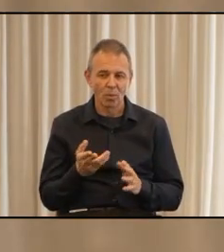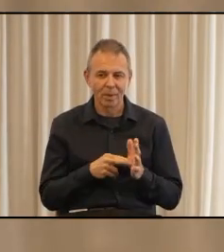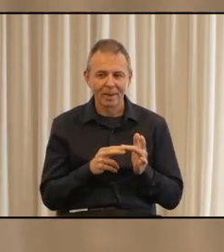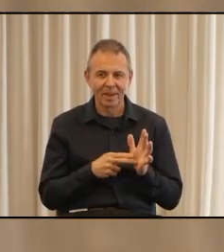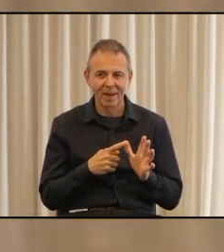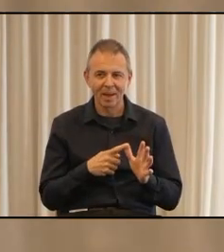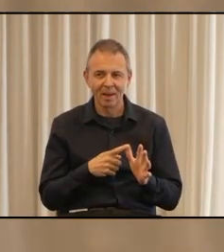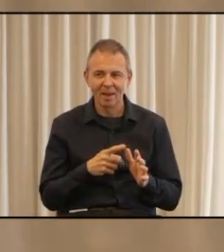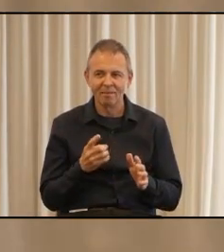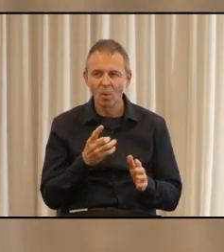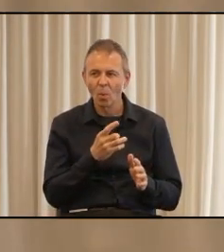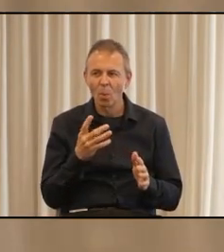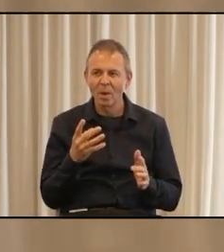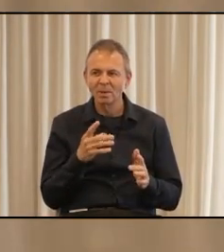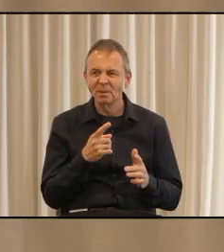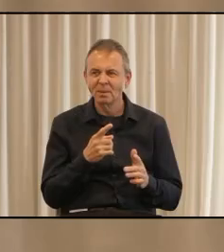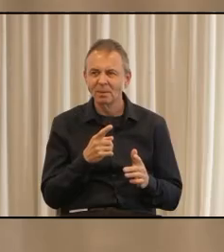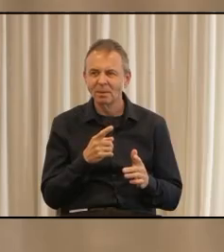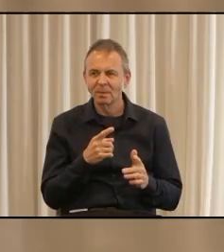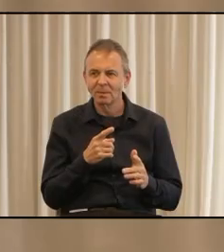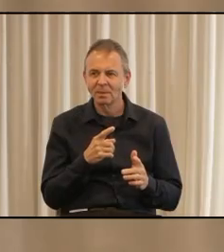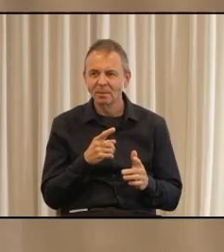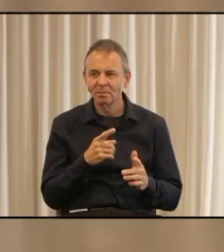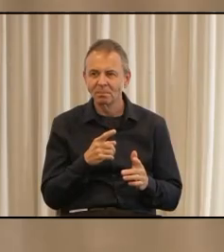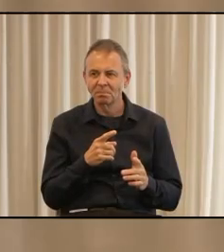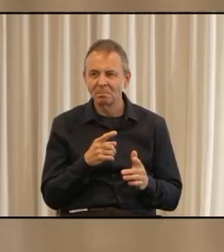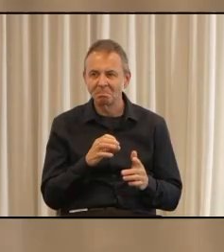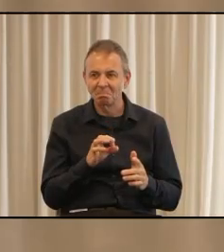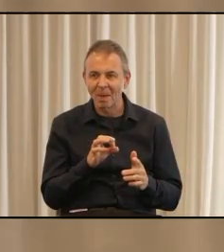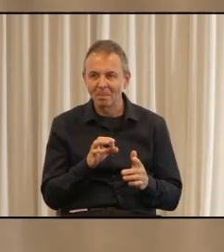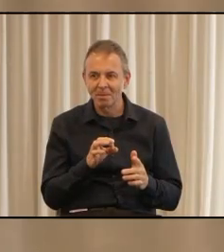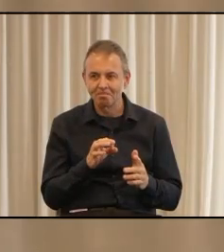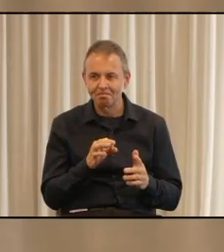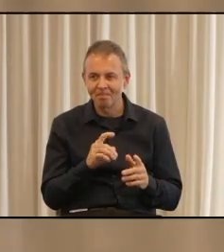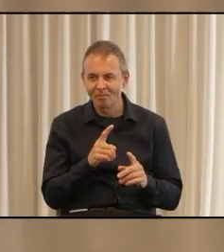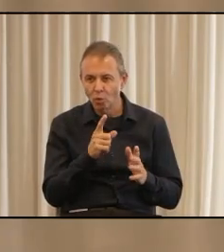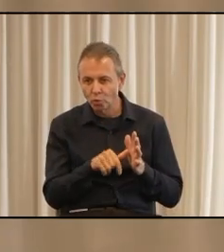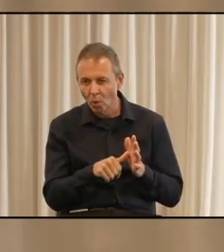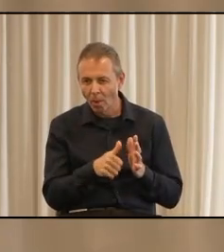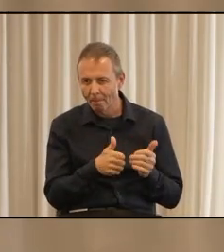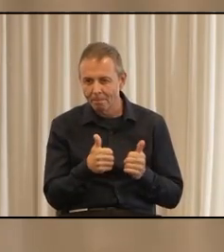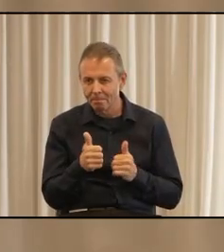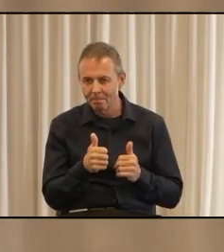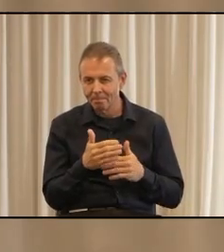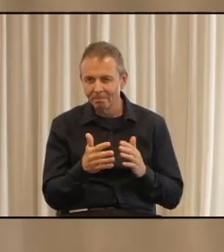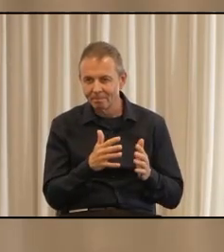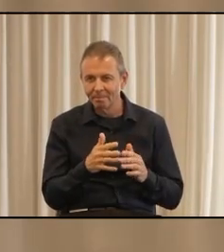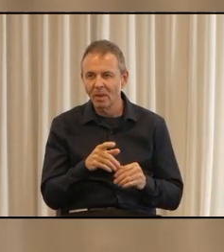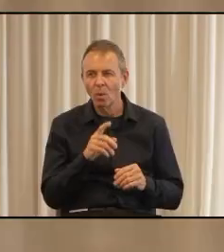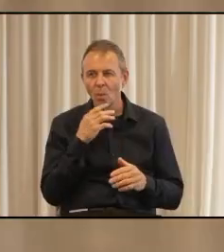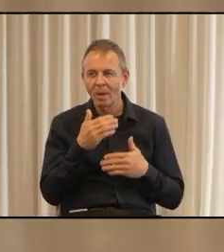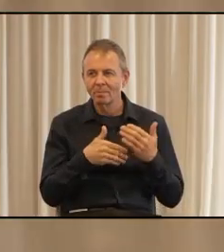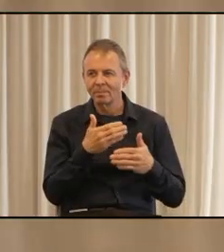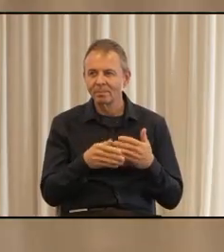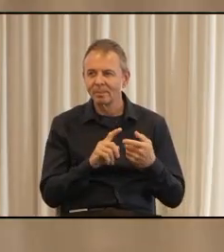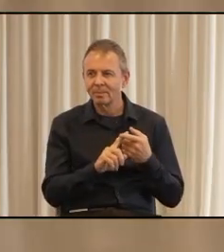one-off event, as Jo mentioned, maybe it doesn't go well the first time. But when people know you over a period of time,